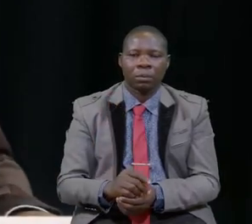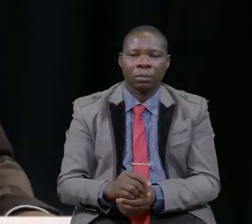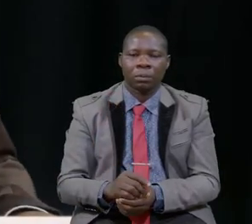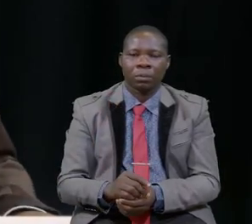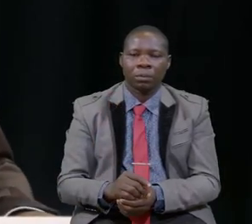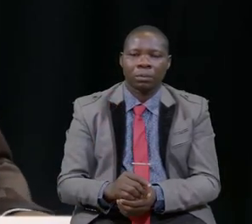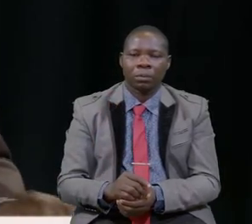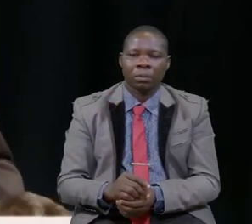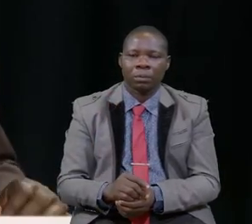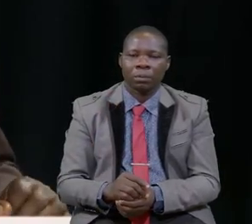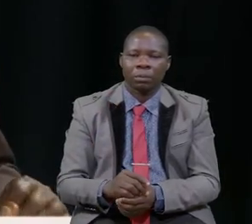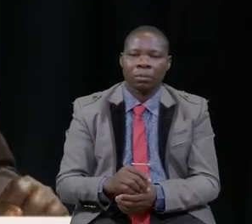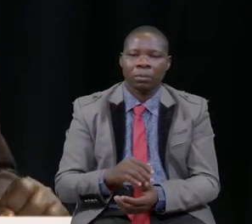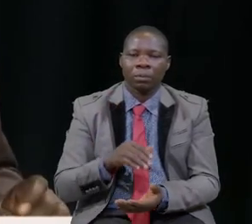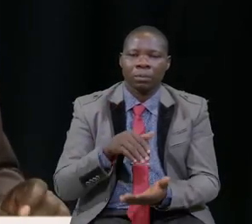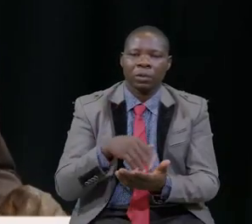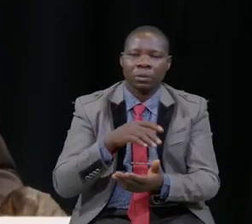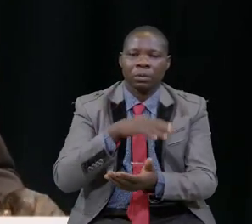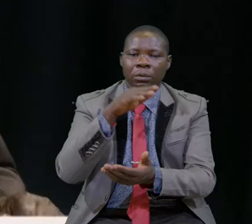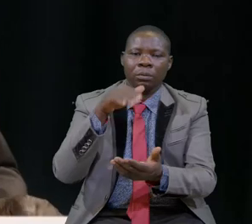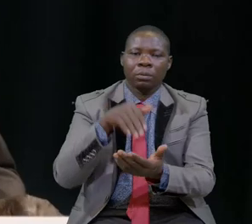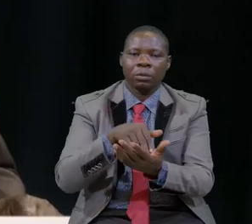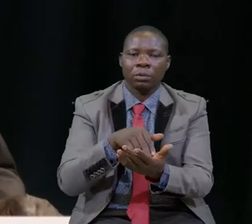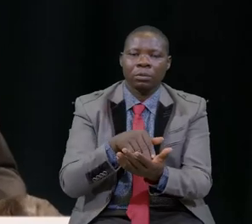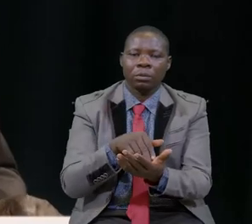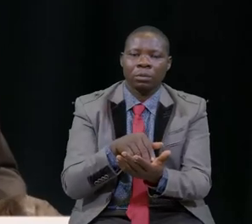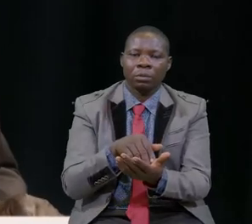At the middle now.